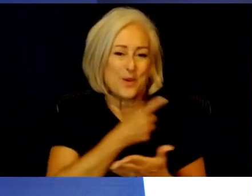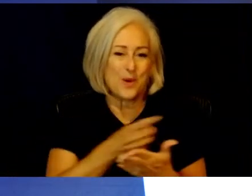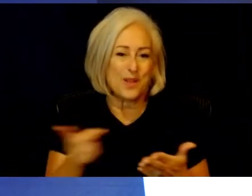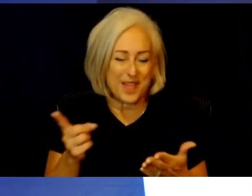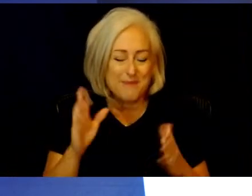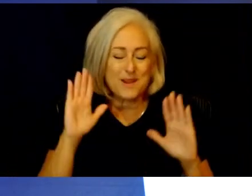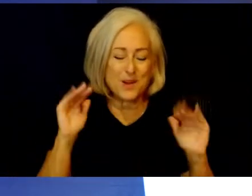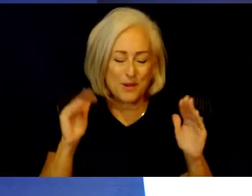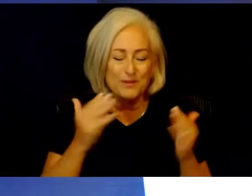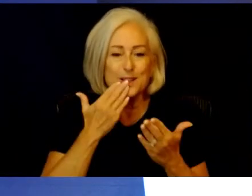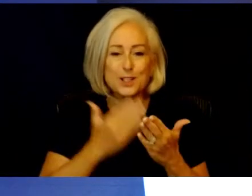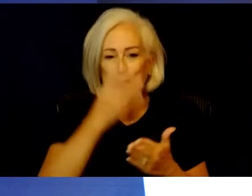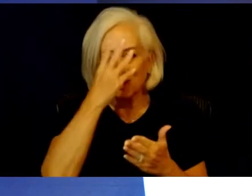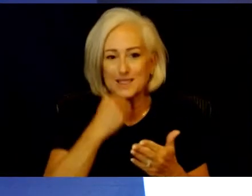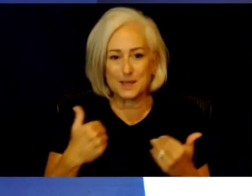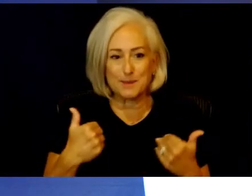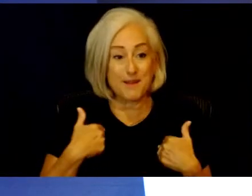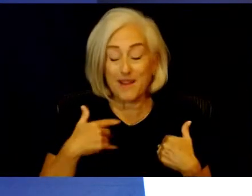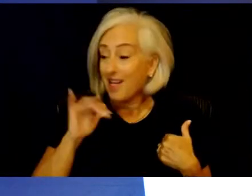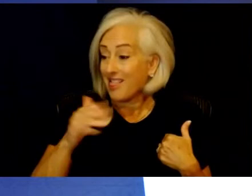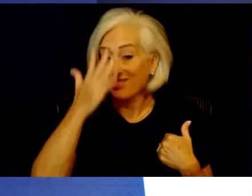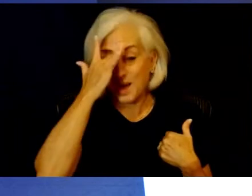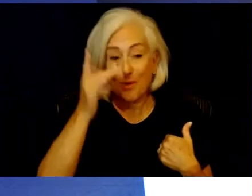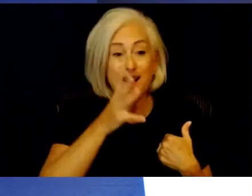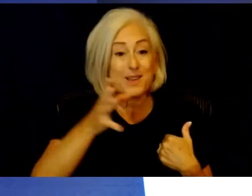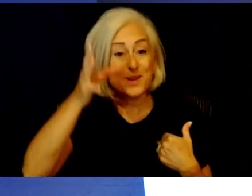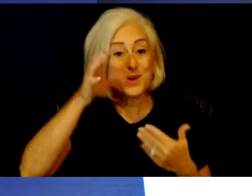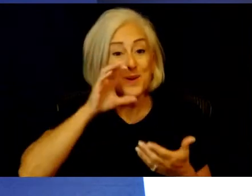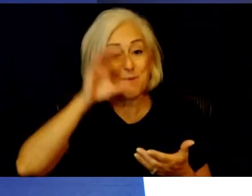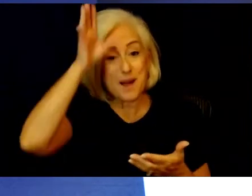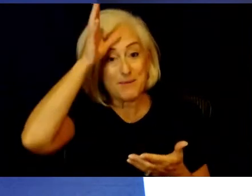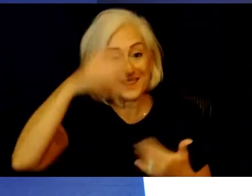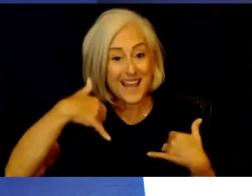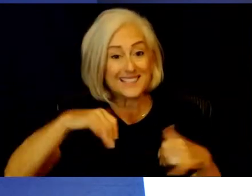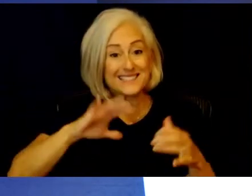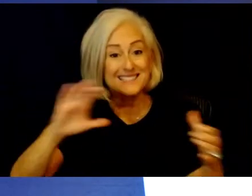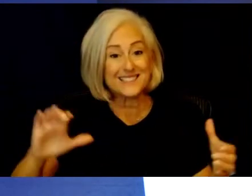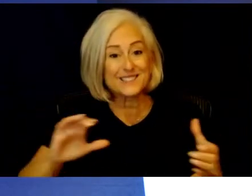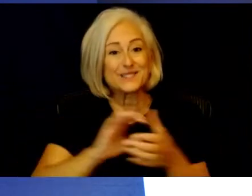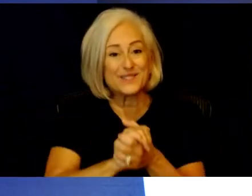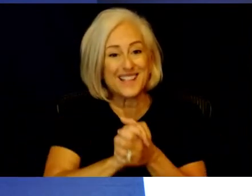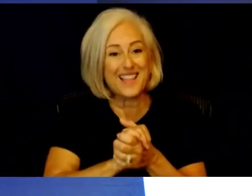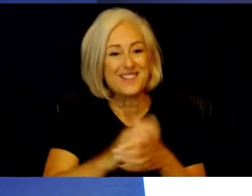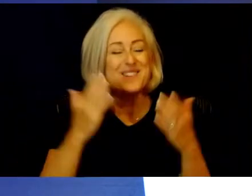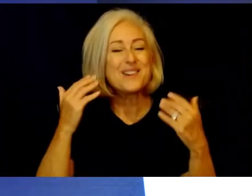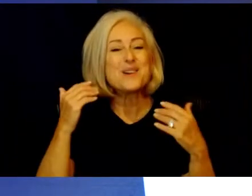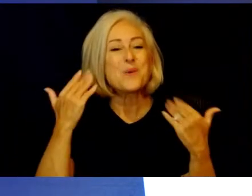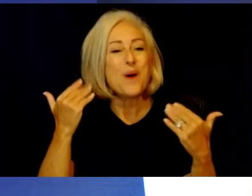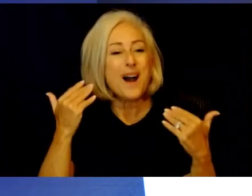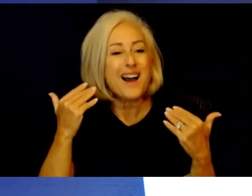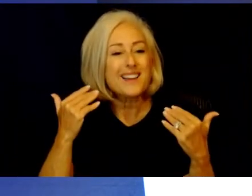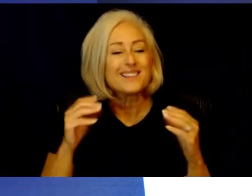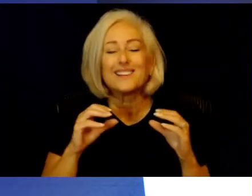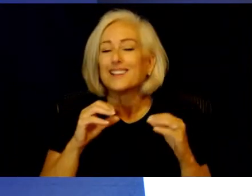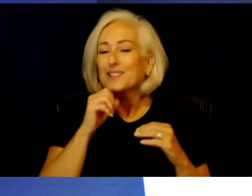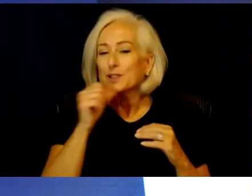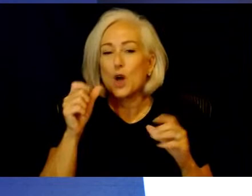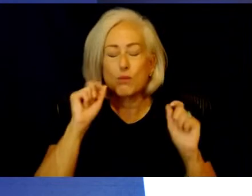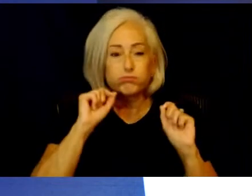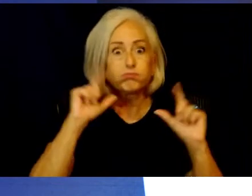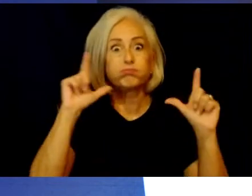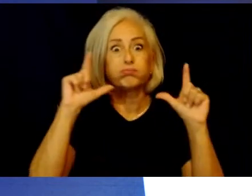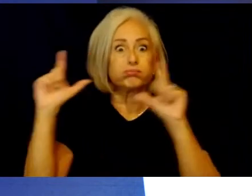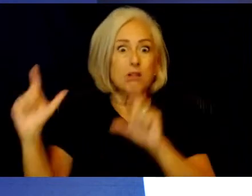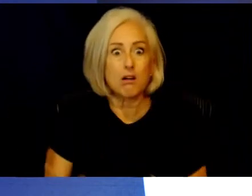there's a reason why they're still together. Absolutely. Nobody's keeping everybody up all night by right. snoring. That's right. Thanks, Dr. Hawkinson, Yeah. and thank you, Dr. Schmidtke. This was a